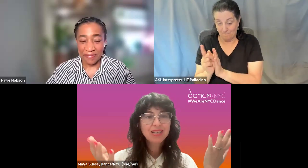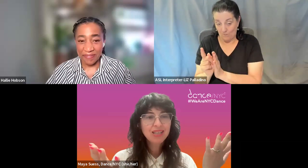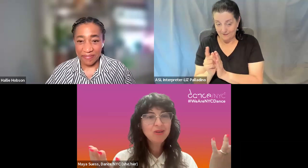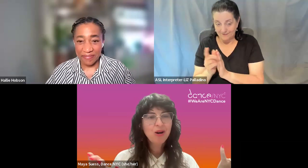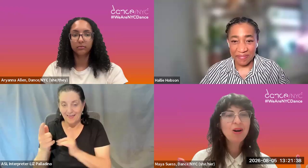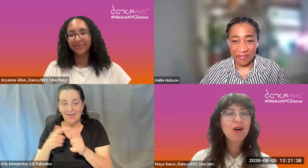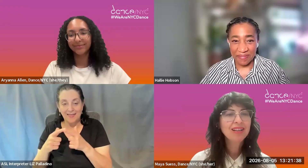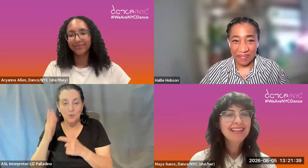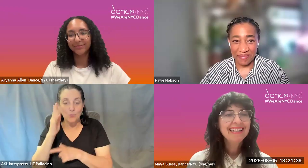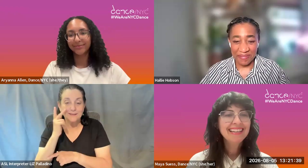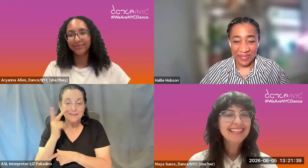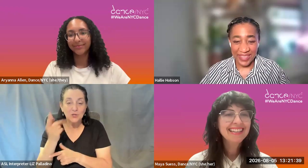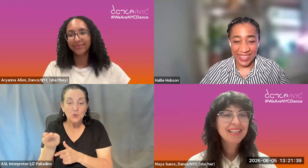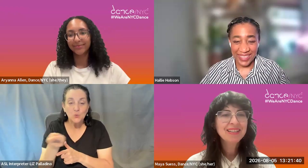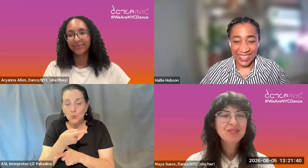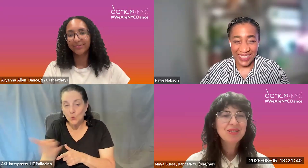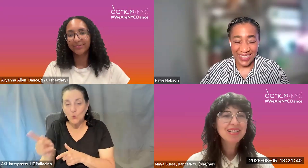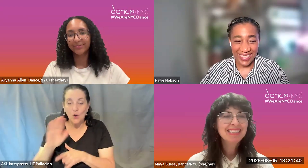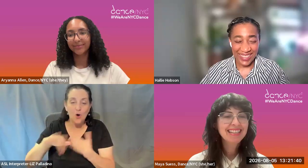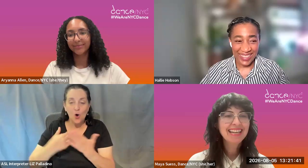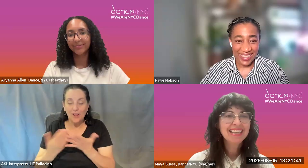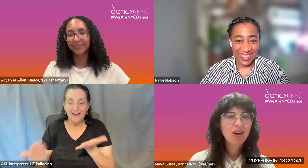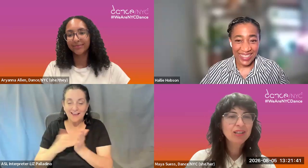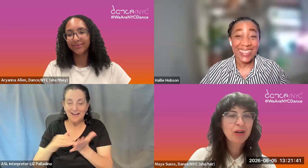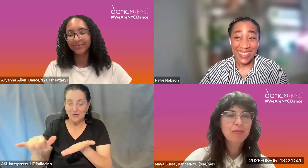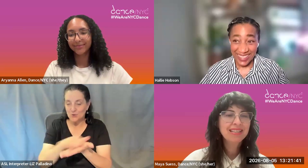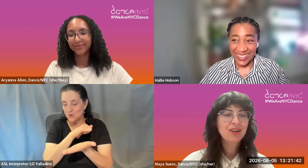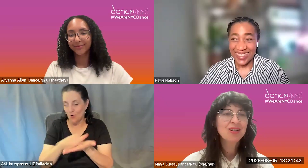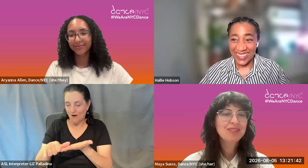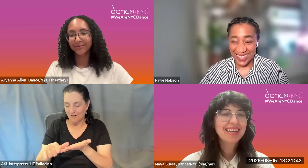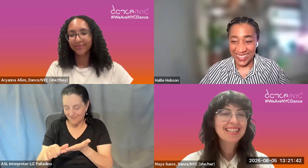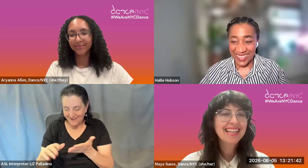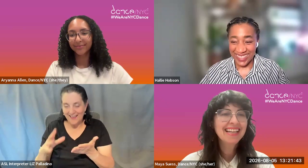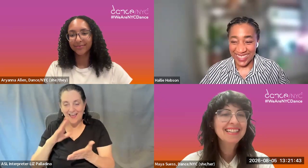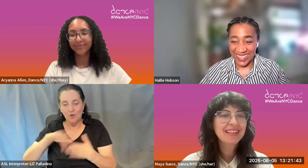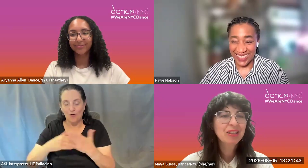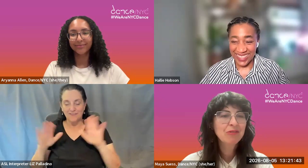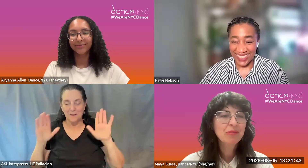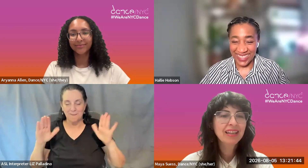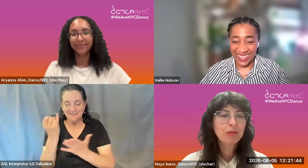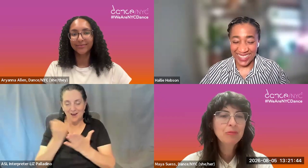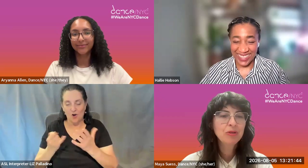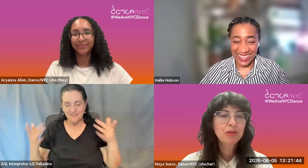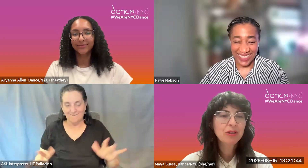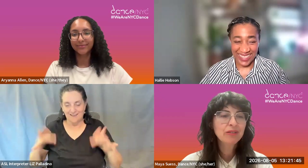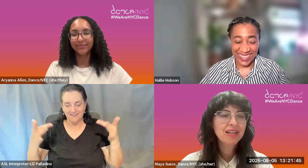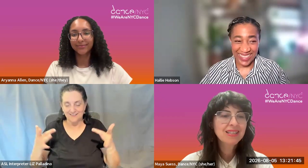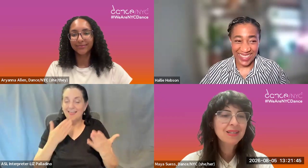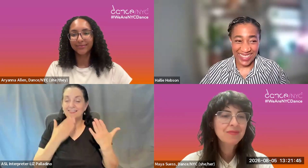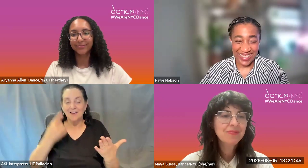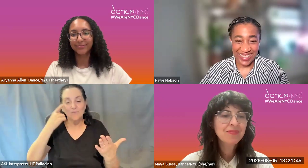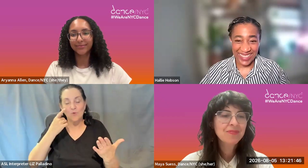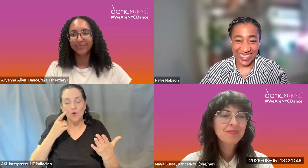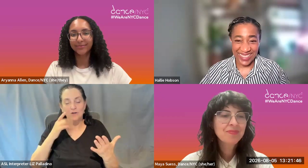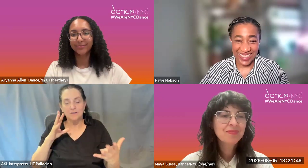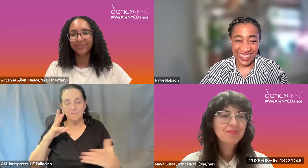otherwise, we will see you all in New York City at all of our amazing arts events. And thank you for being in community with all of